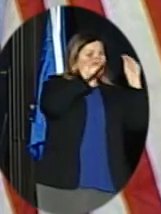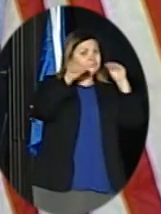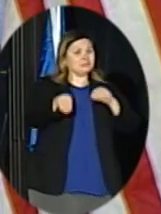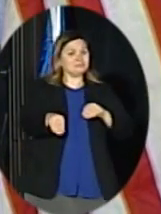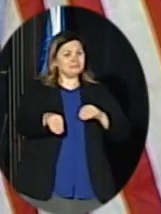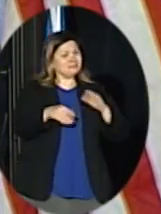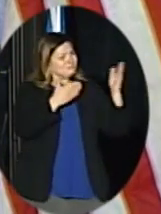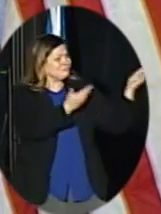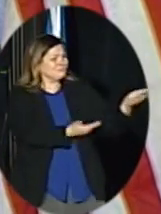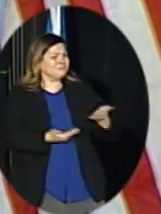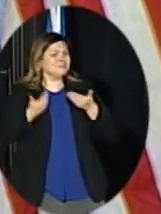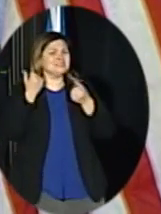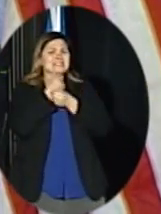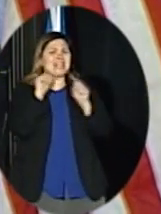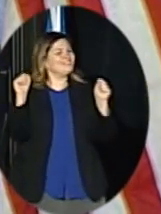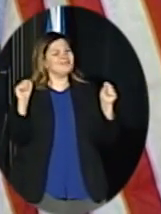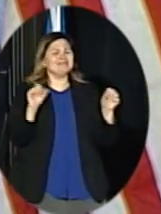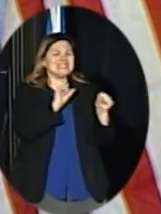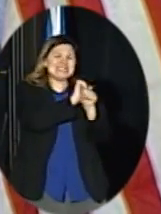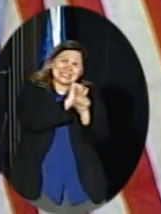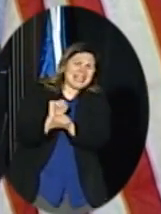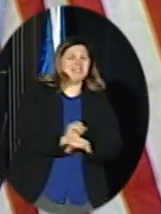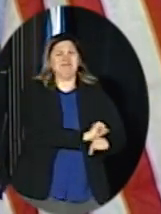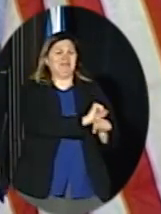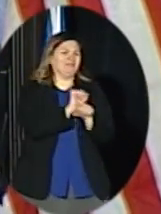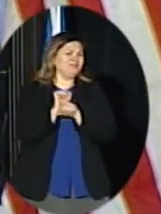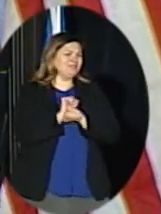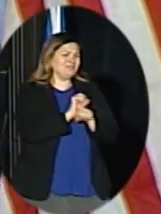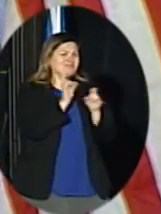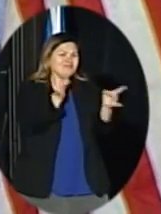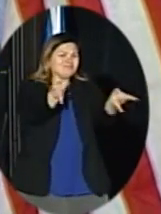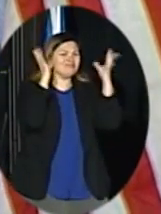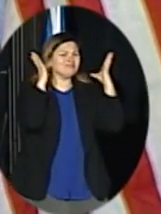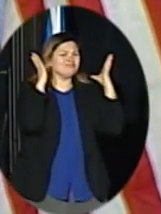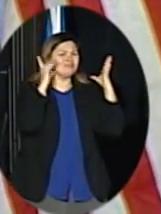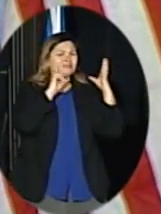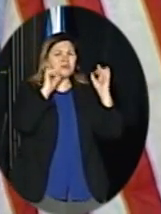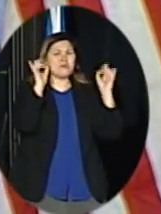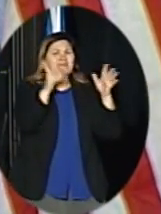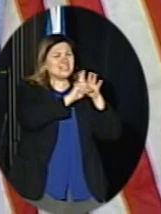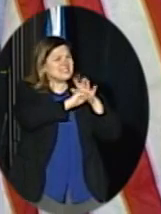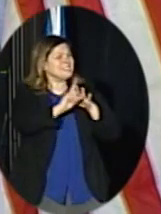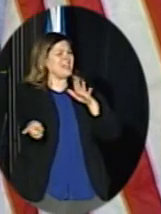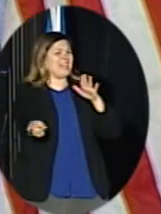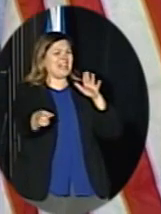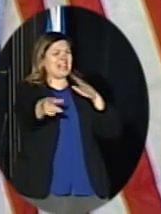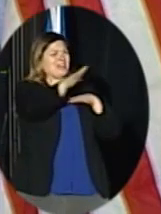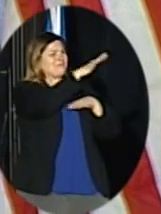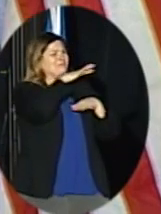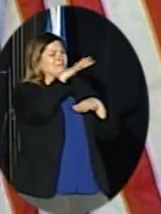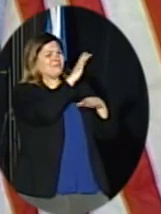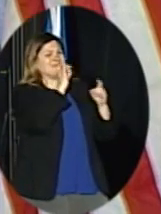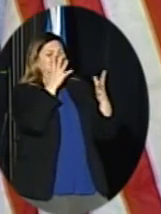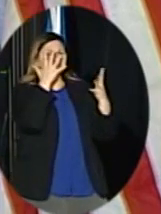slave from the terror of flight or the gloom of the grave.